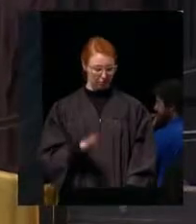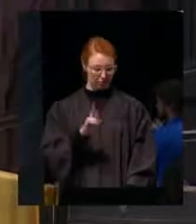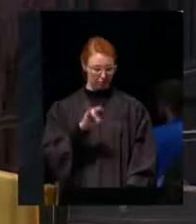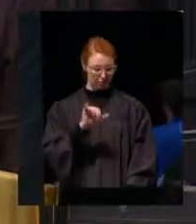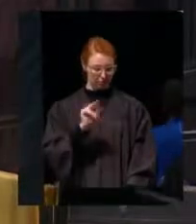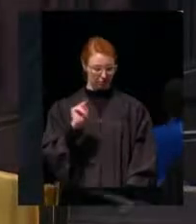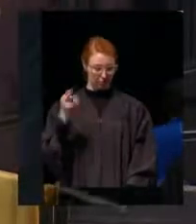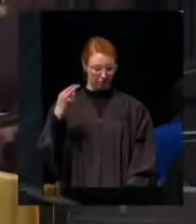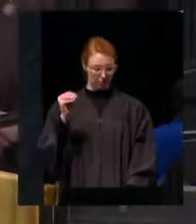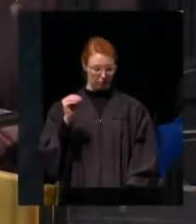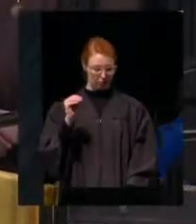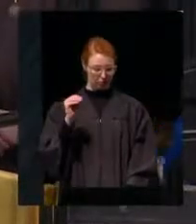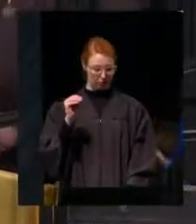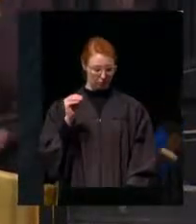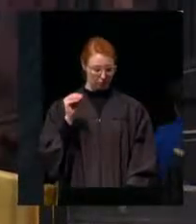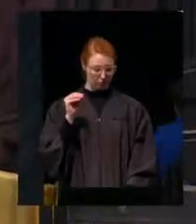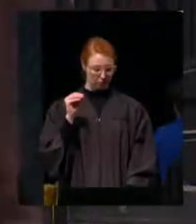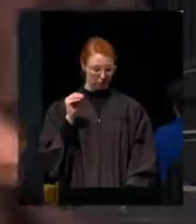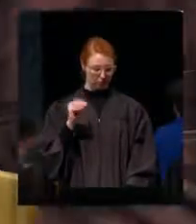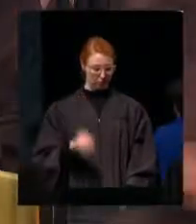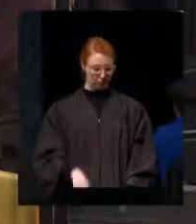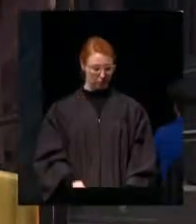Brian Ho.